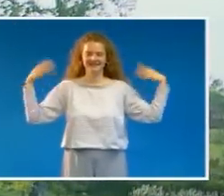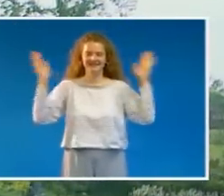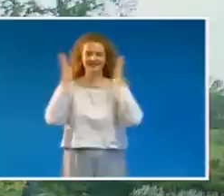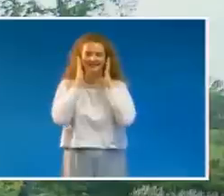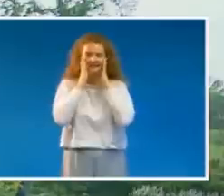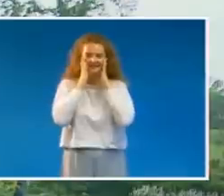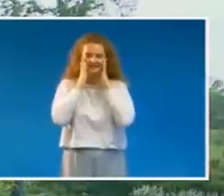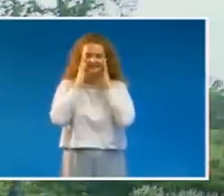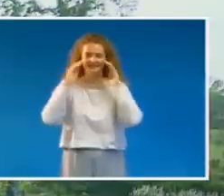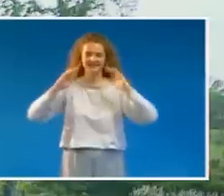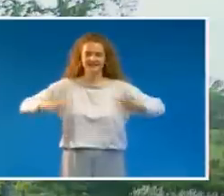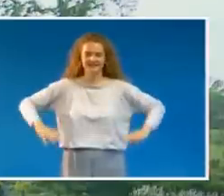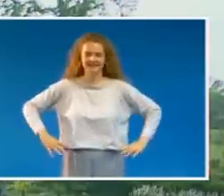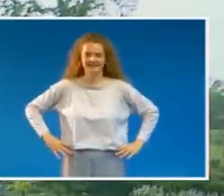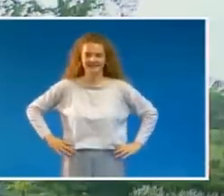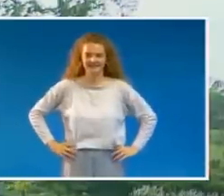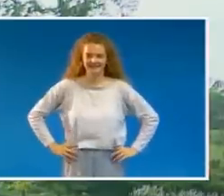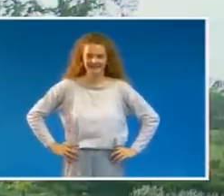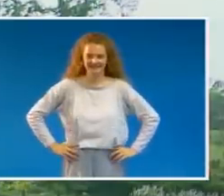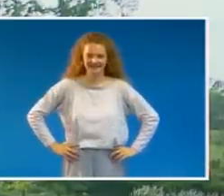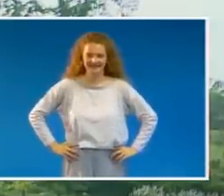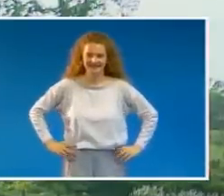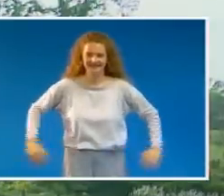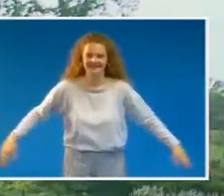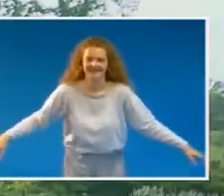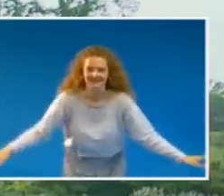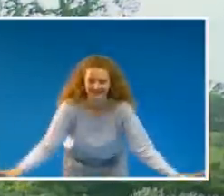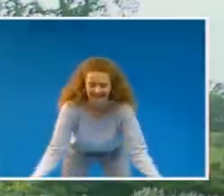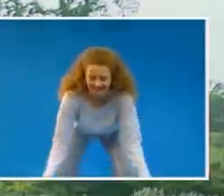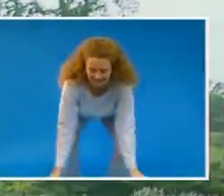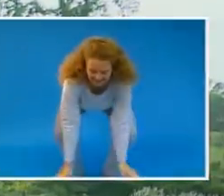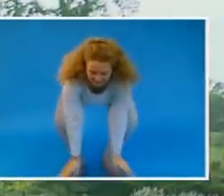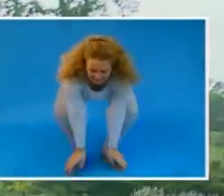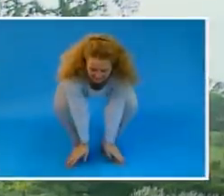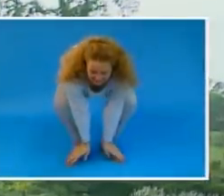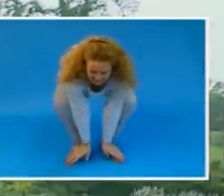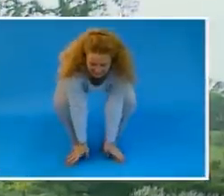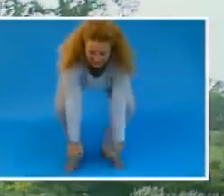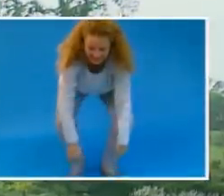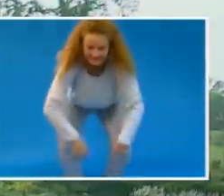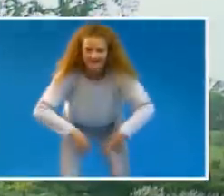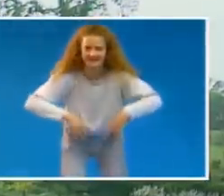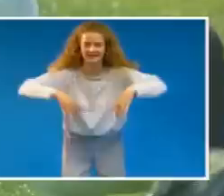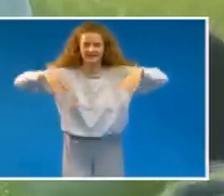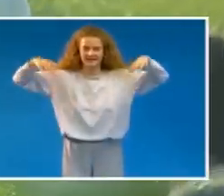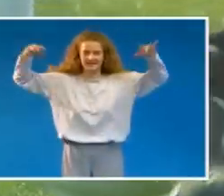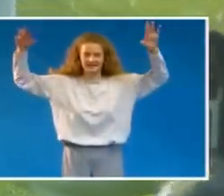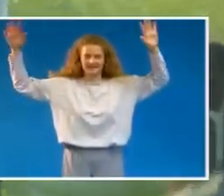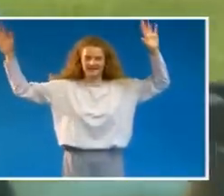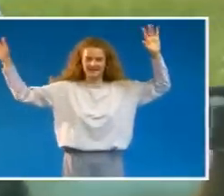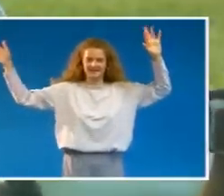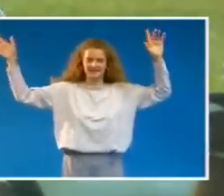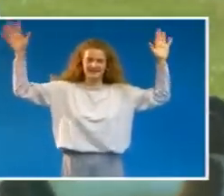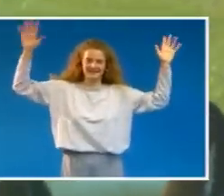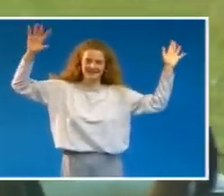on my shoulders, on my face, on my hips I place them so, then bend down to touch my toe. Now I raise them